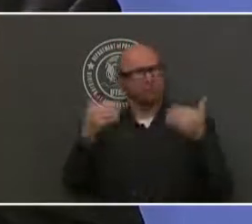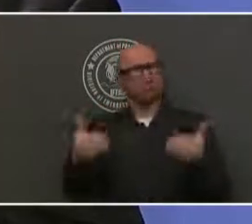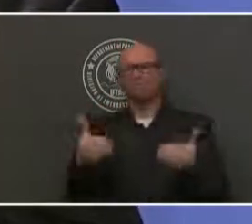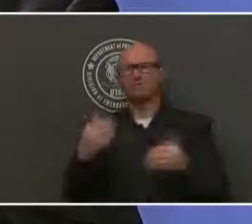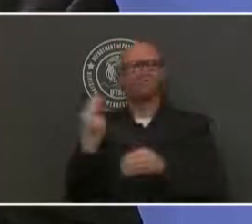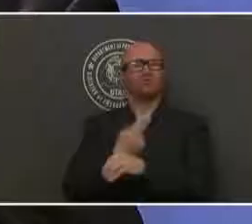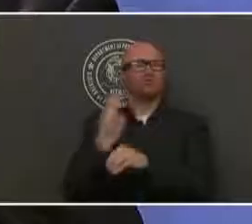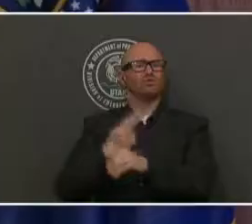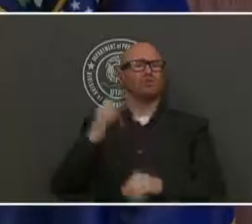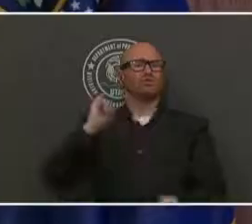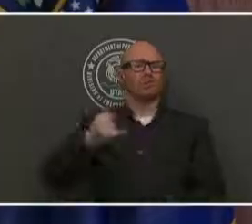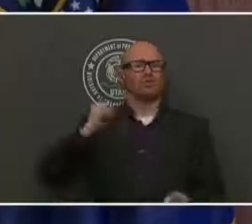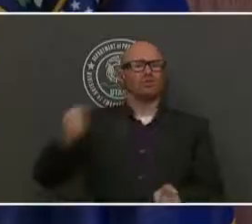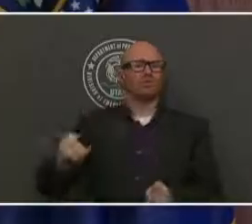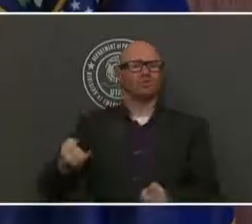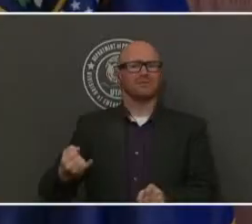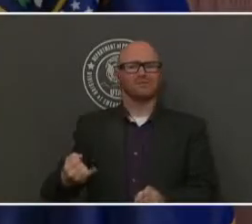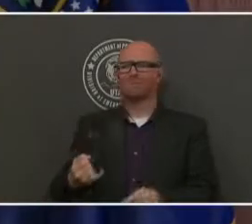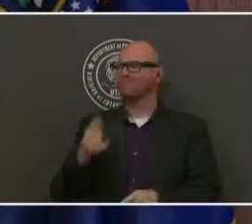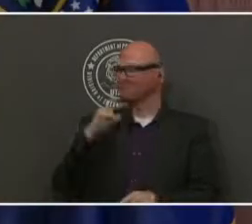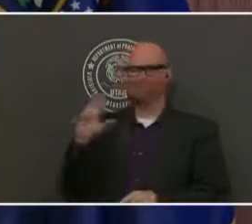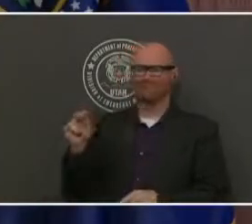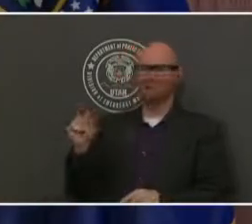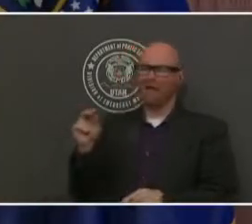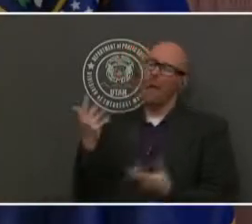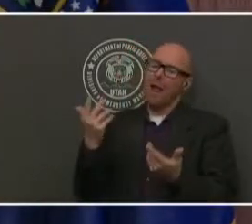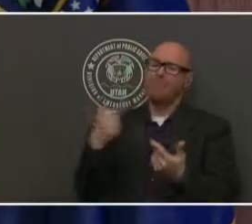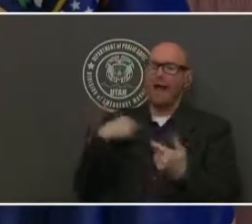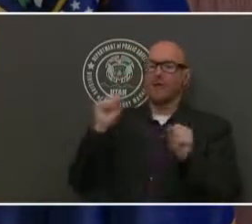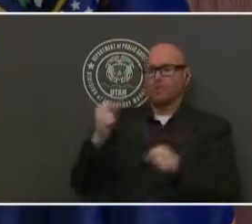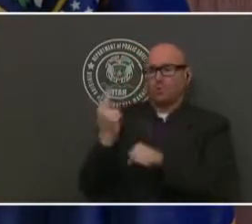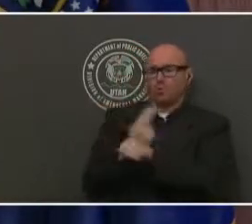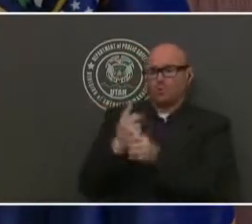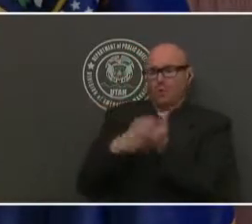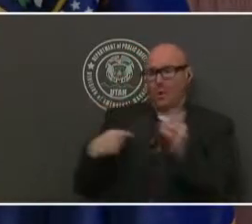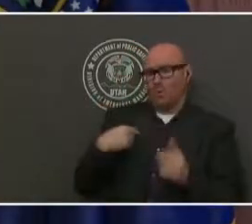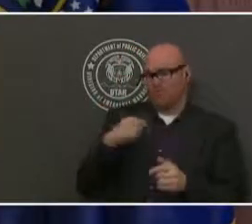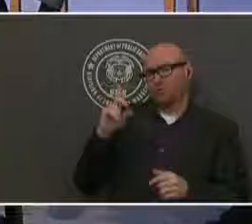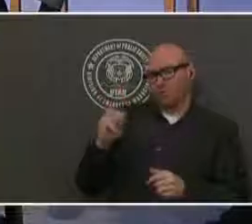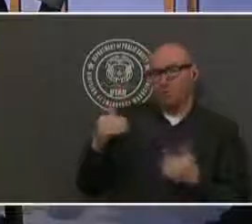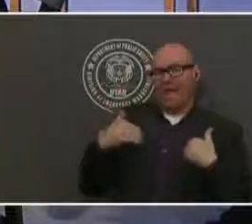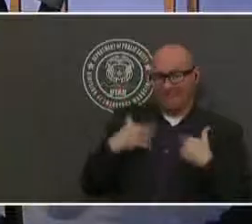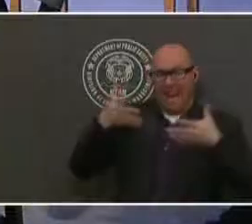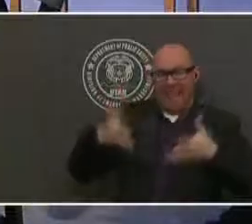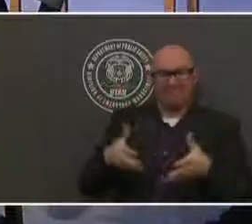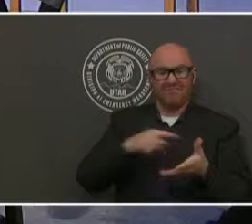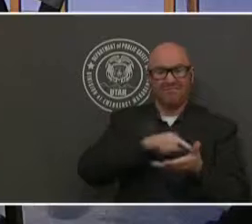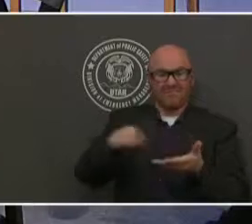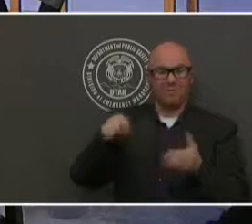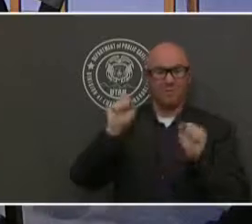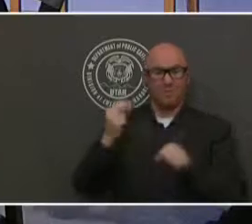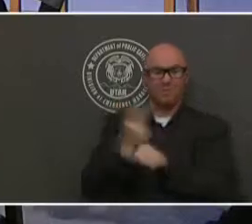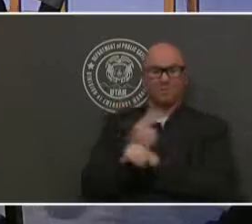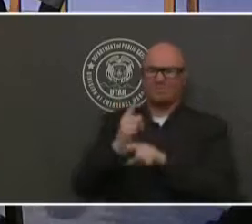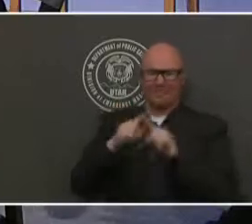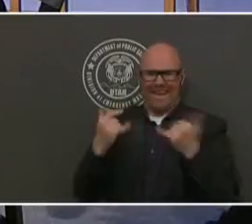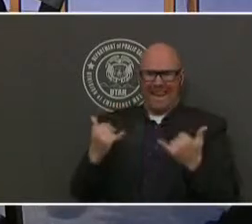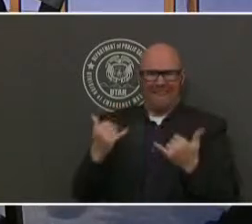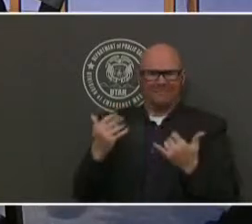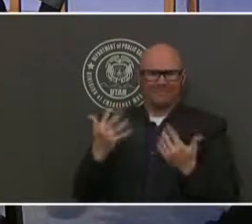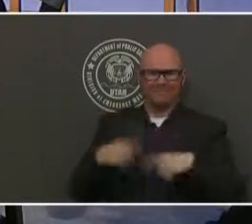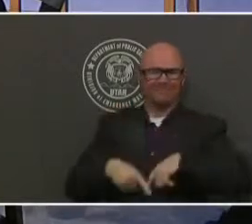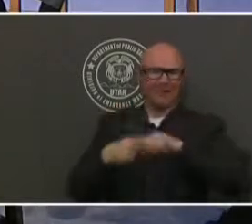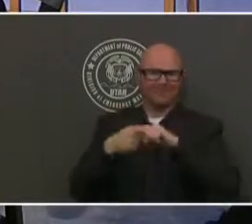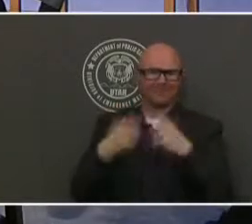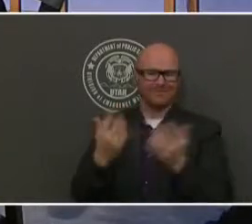to? Only with the vaccine that we still have here in the state. So going forward, any new vaccine coming in, you would have